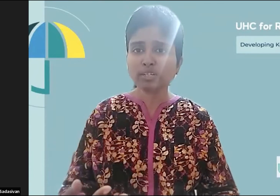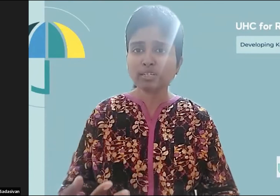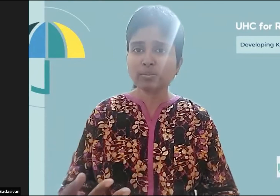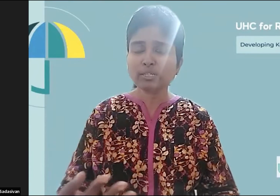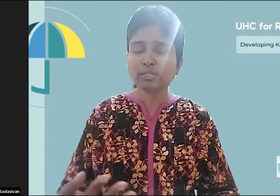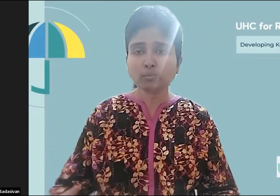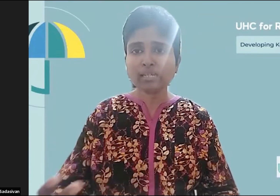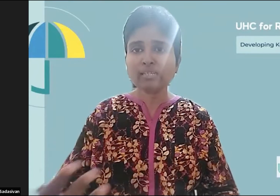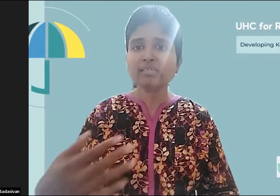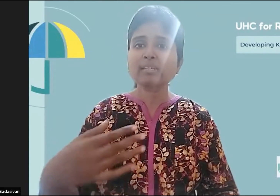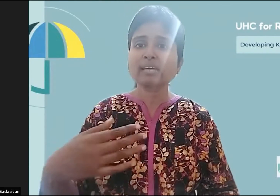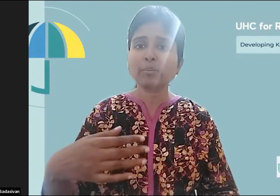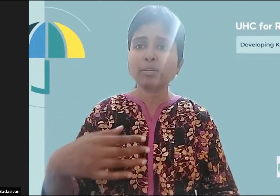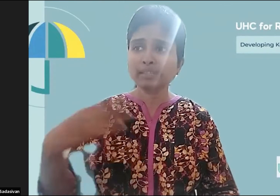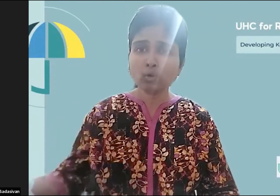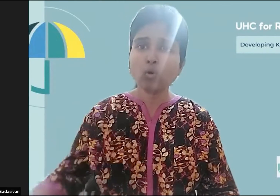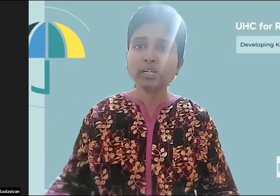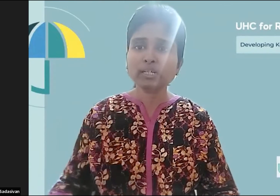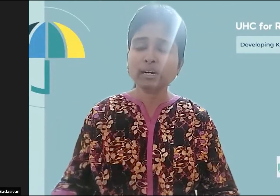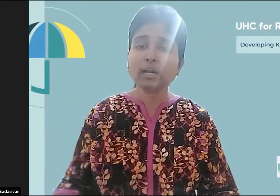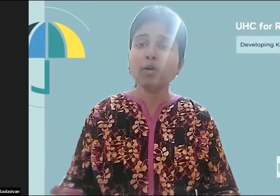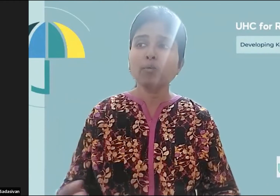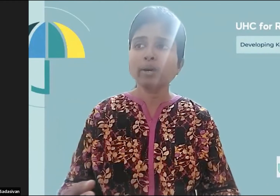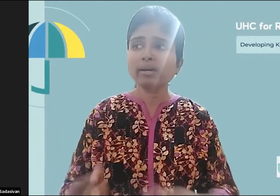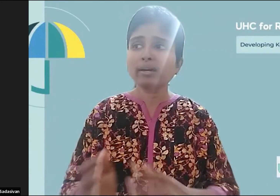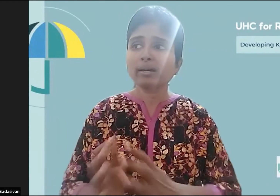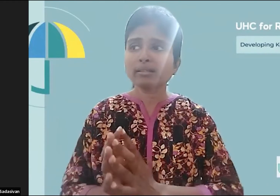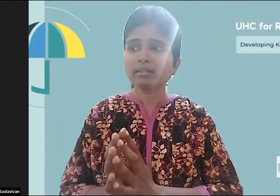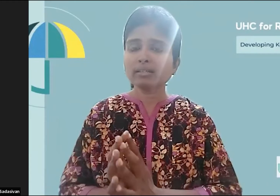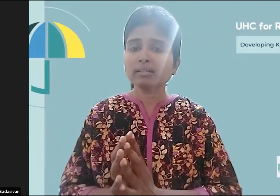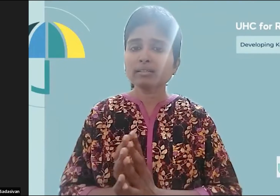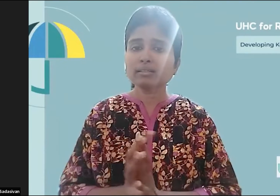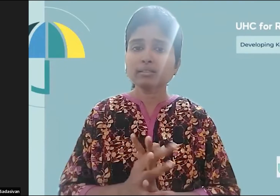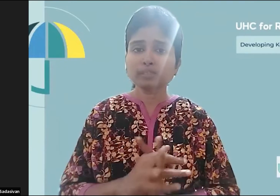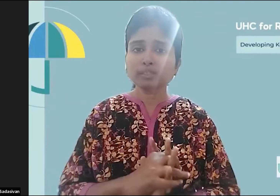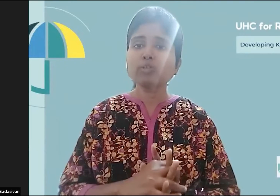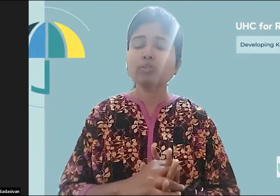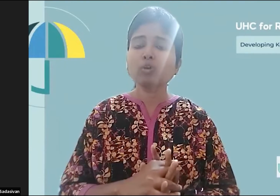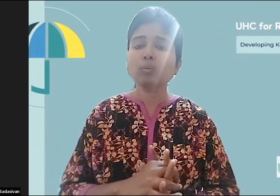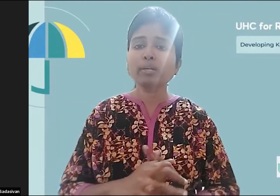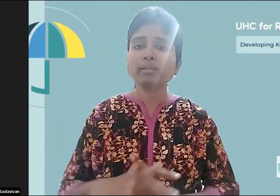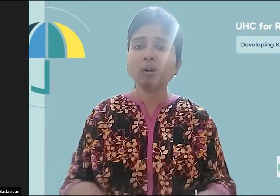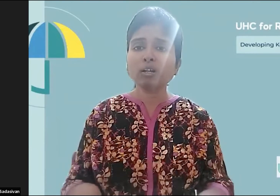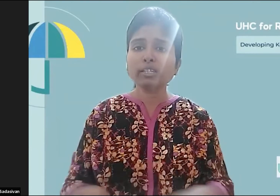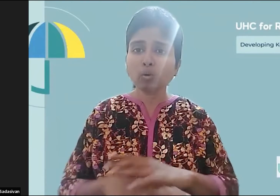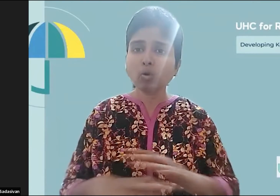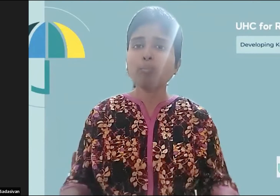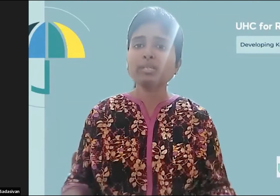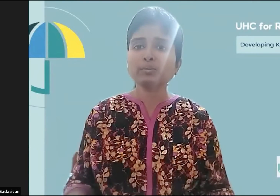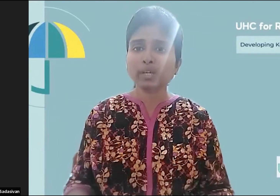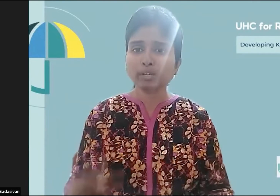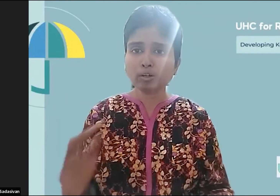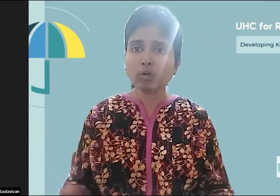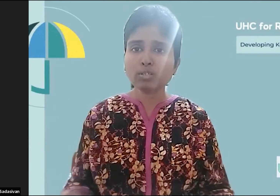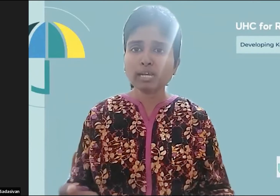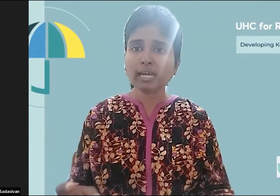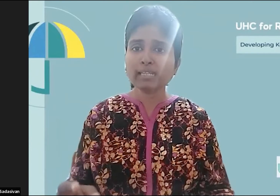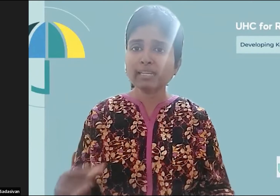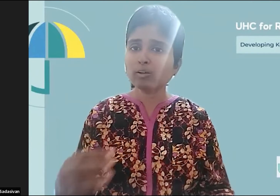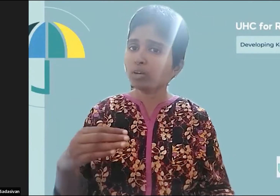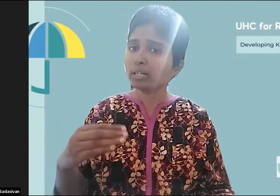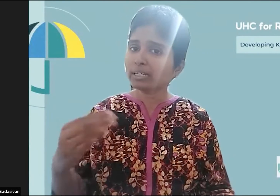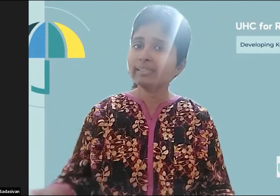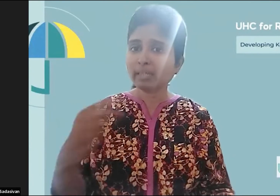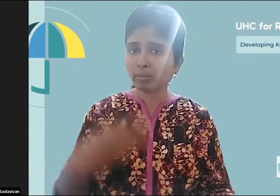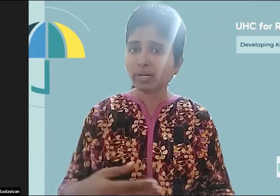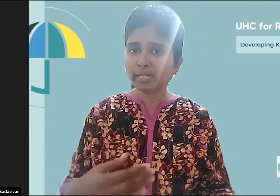psychosocial disabilities, one incident happened in Kolkata where due to COVID, all the OPs were closed and they